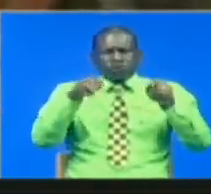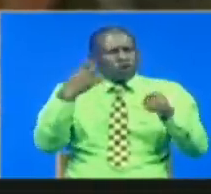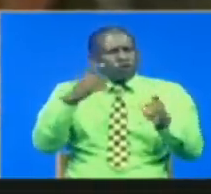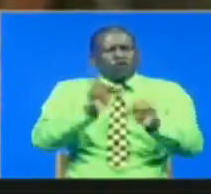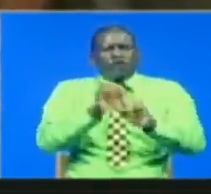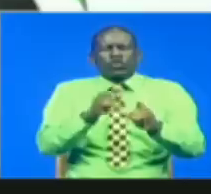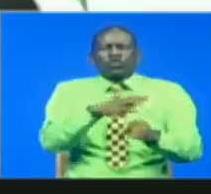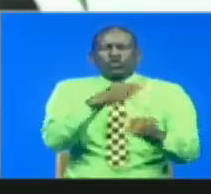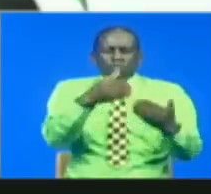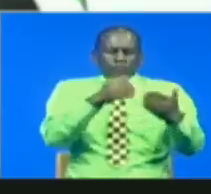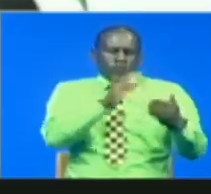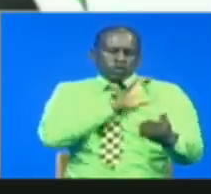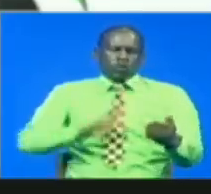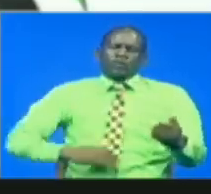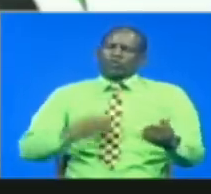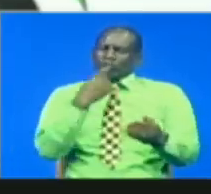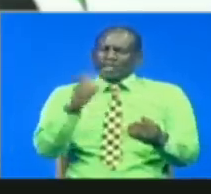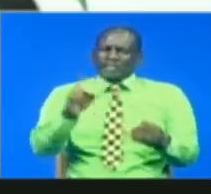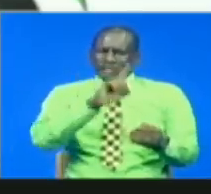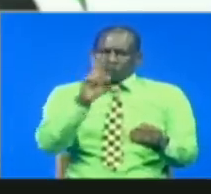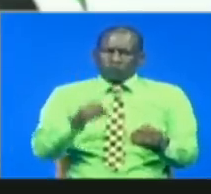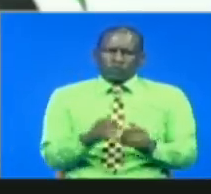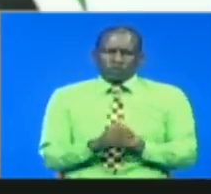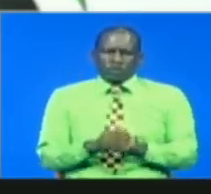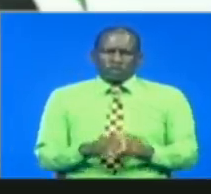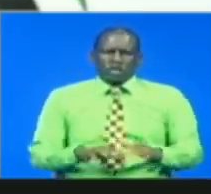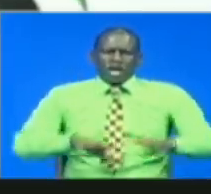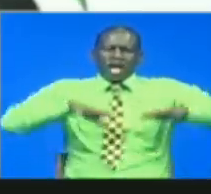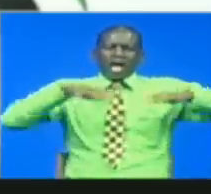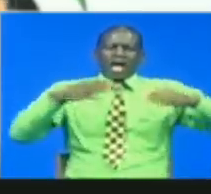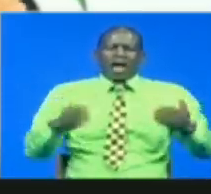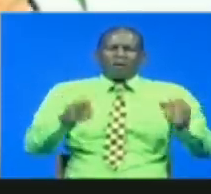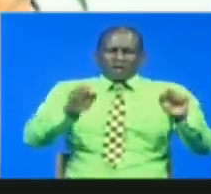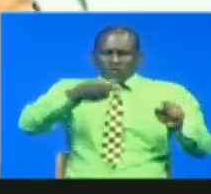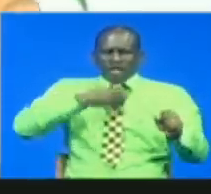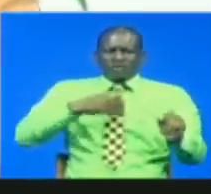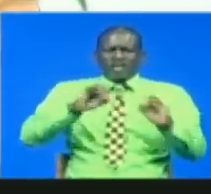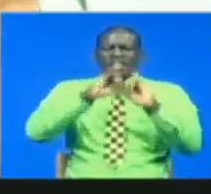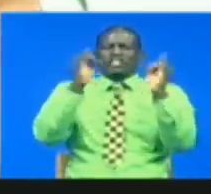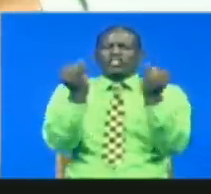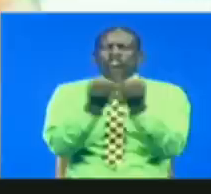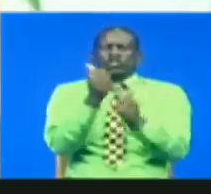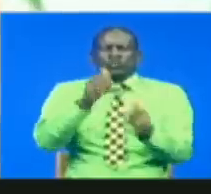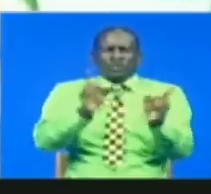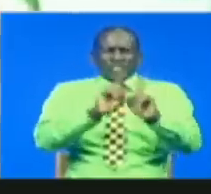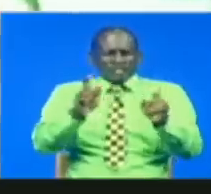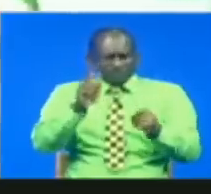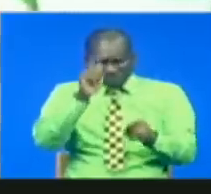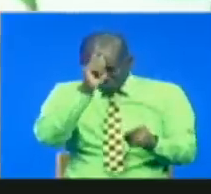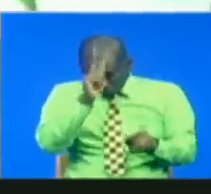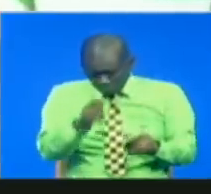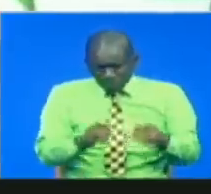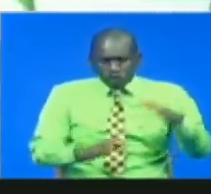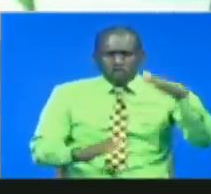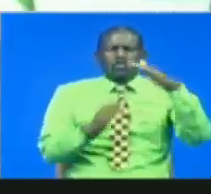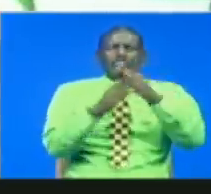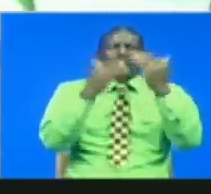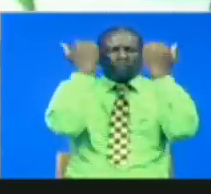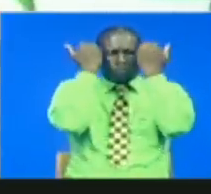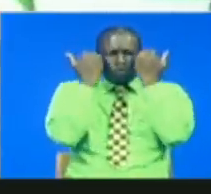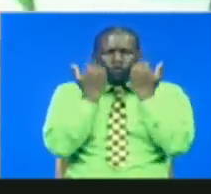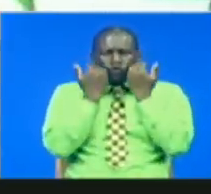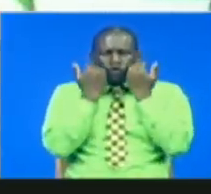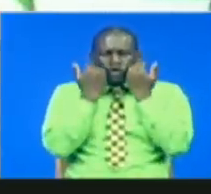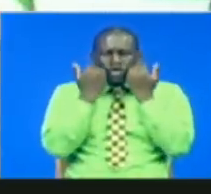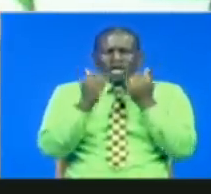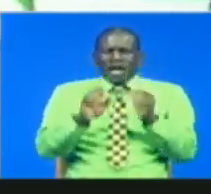those accusations. How can we have an institution ambayo haiheshimu Supreme Court, an institution ambayo haiheshimu